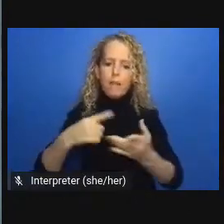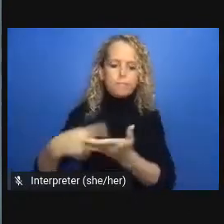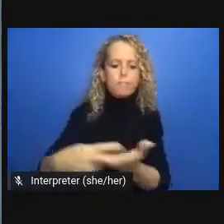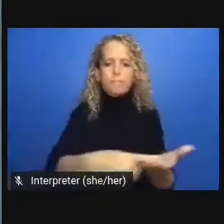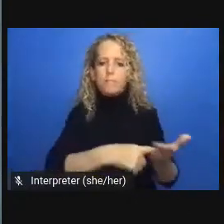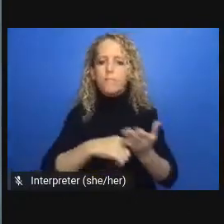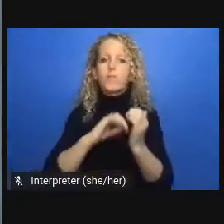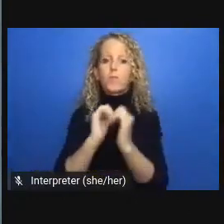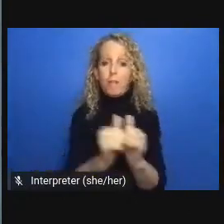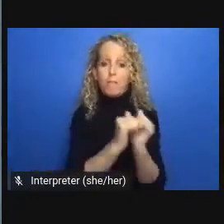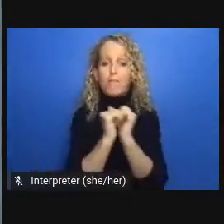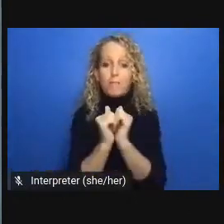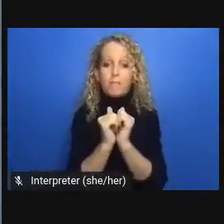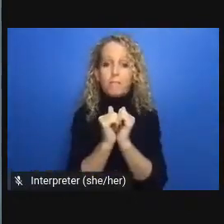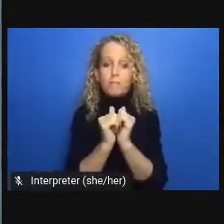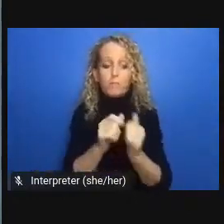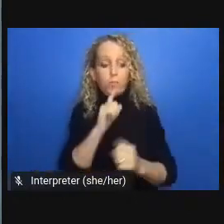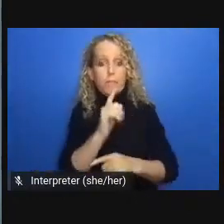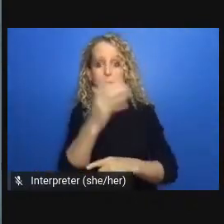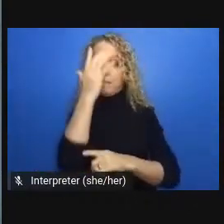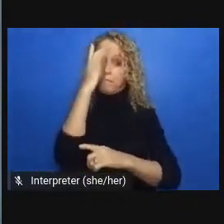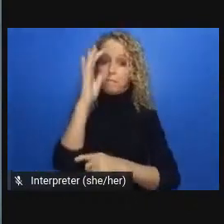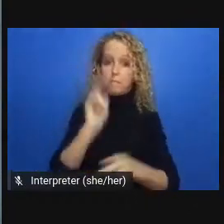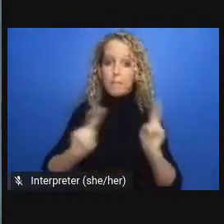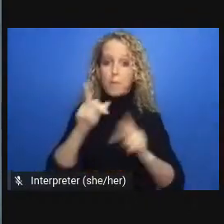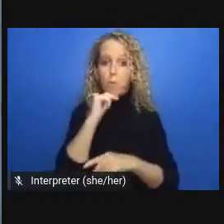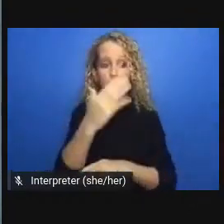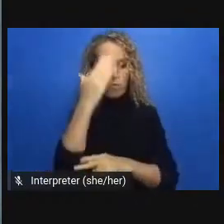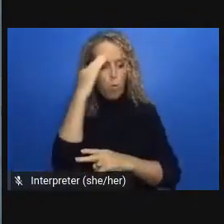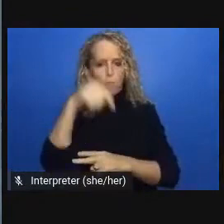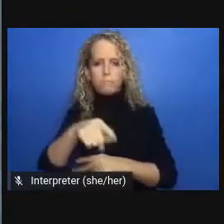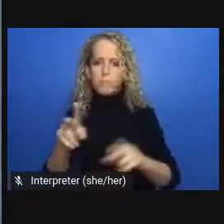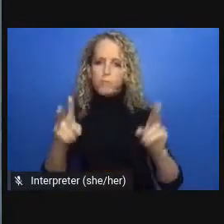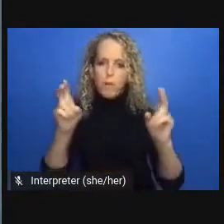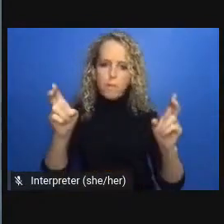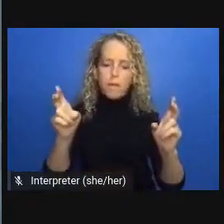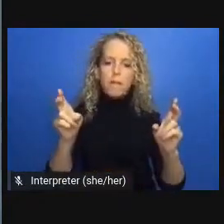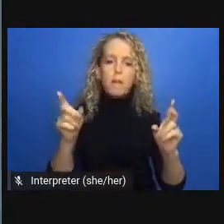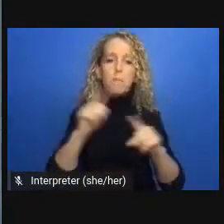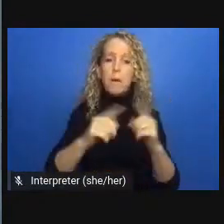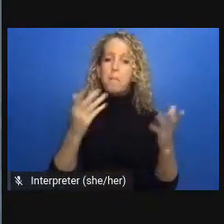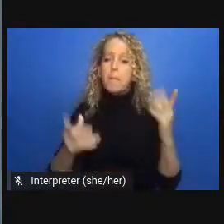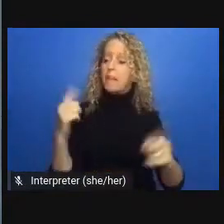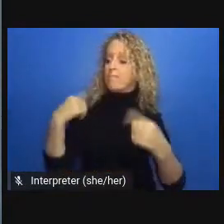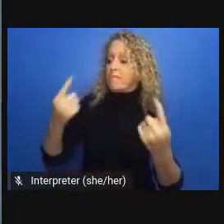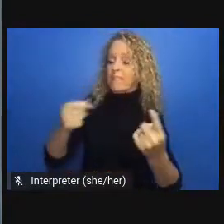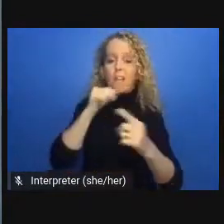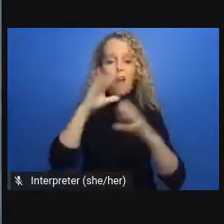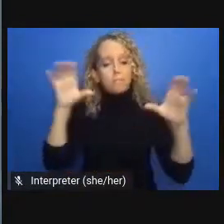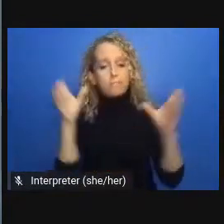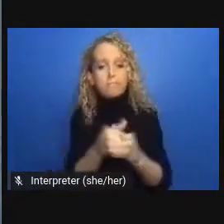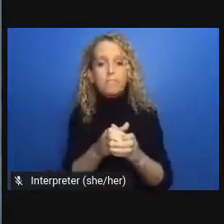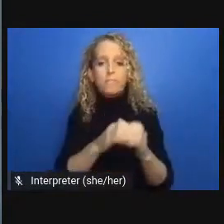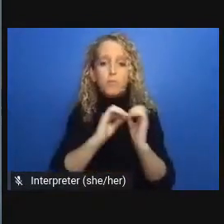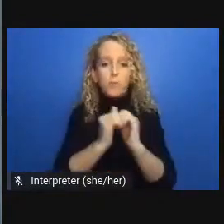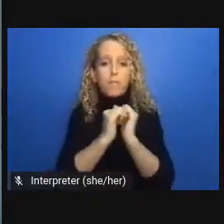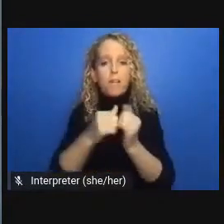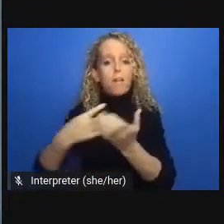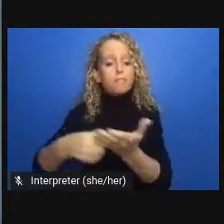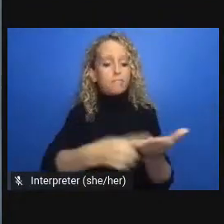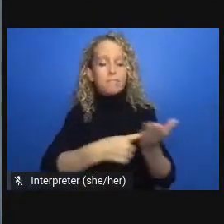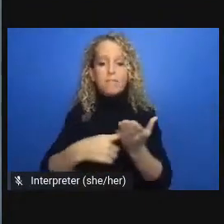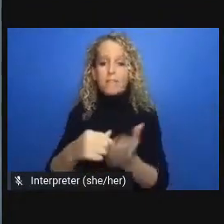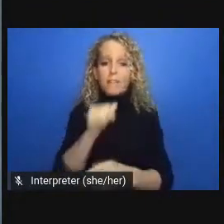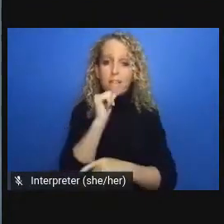table together, really smart people who know about these things, but maybe who have never actually interacted and talked about these things together before. And in that